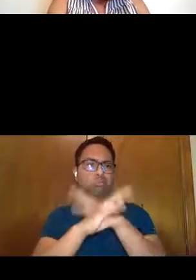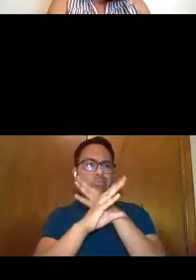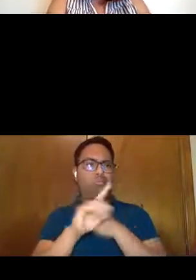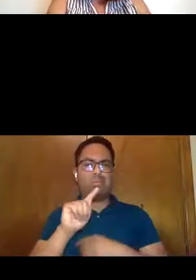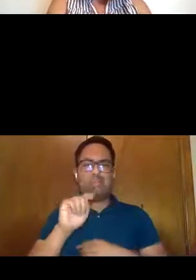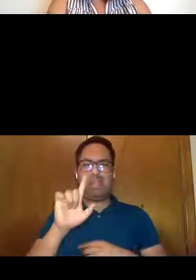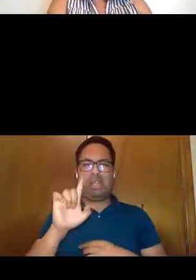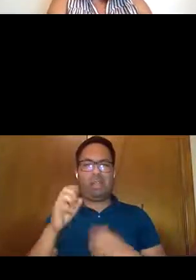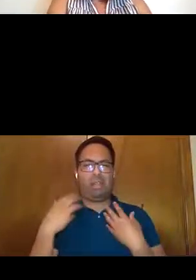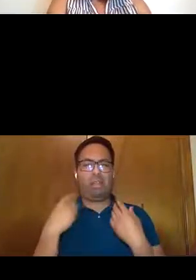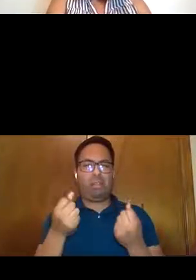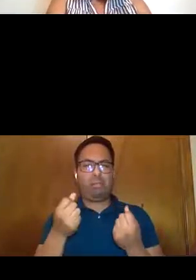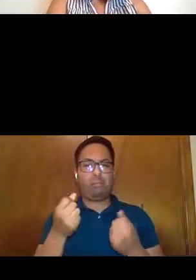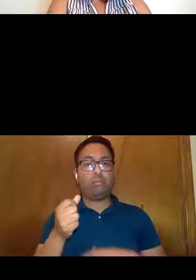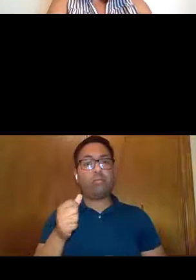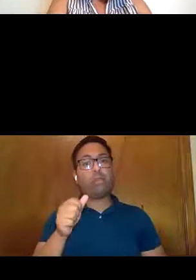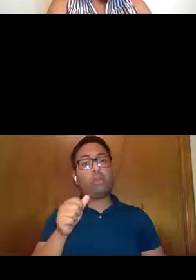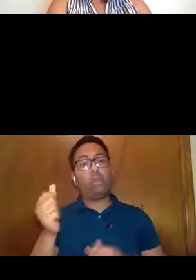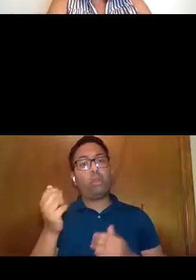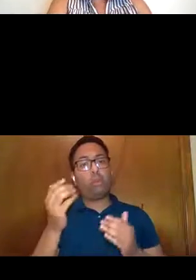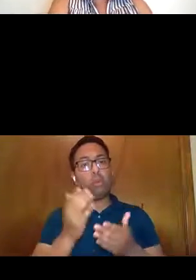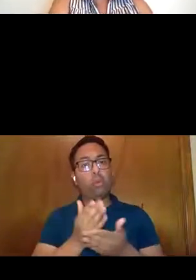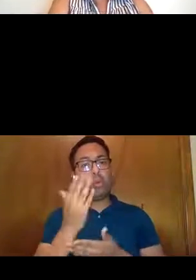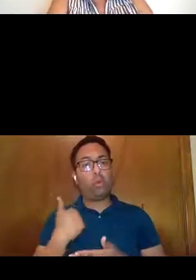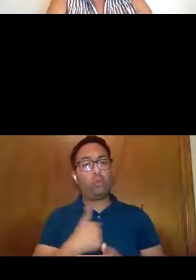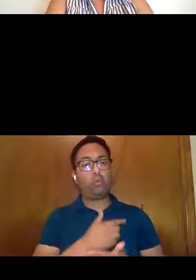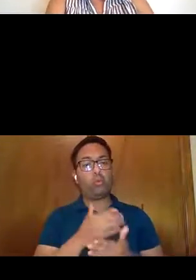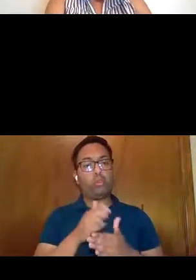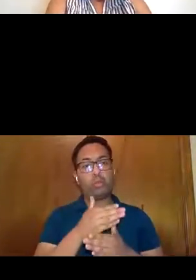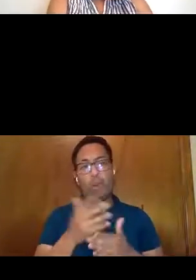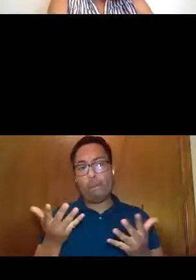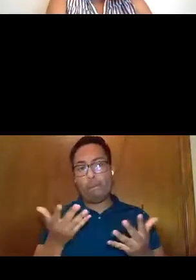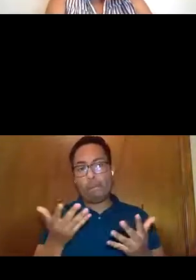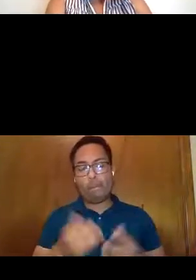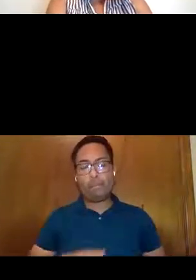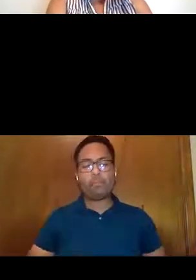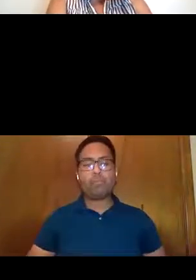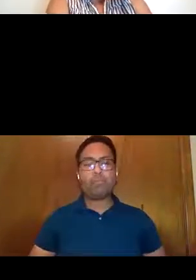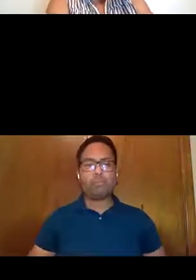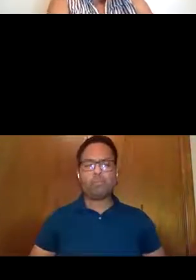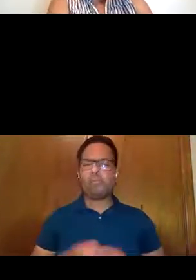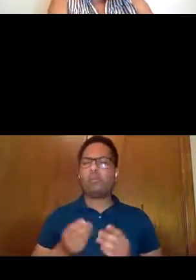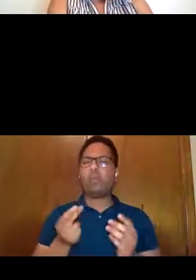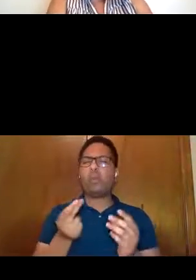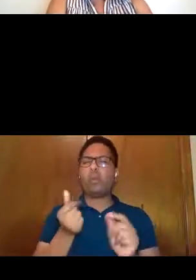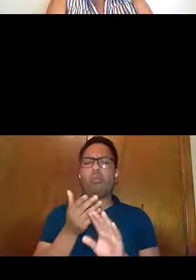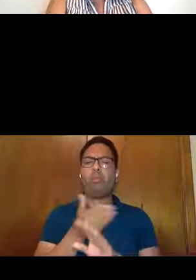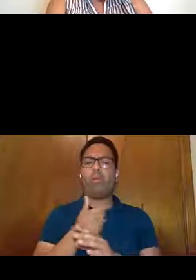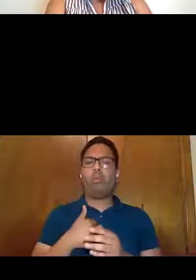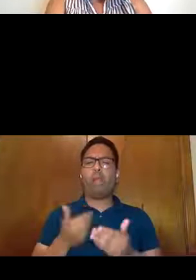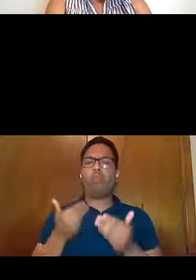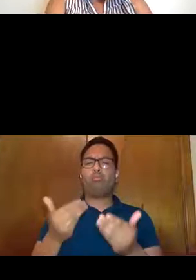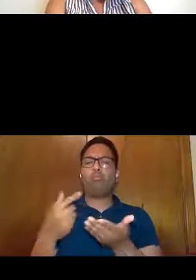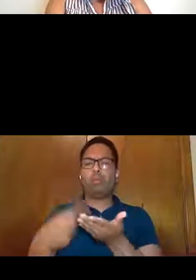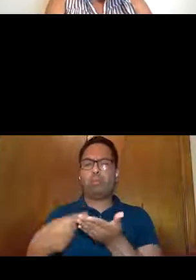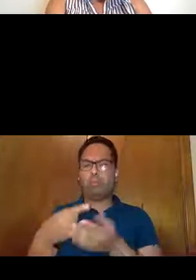The more rights we share as individuals. Real quick before I read these rights, I wanted